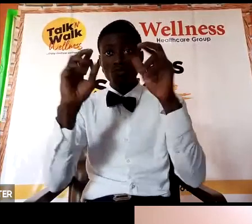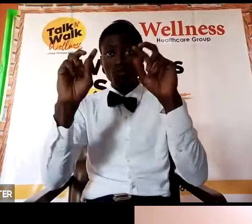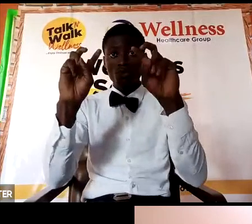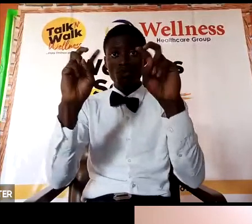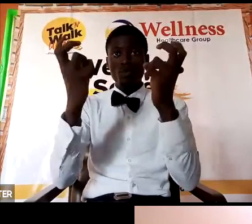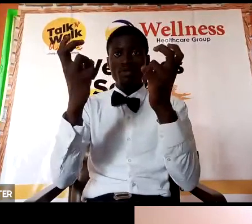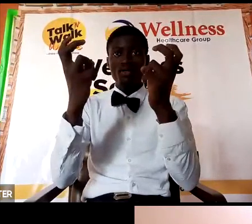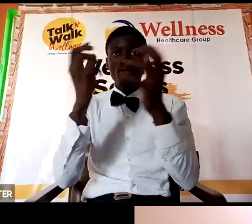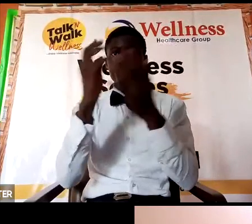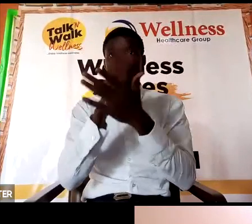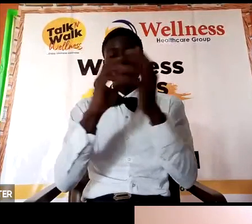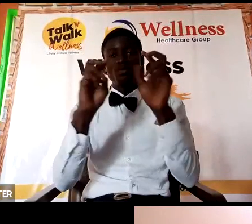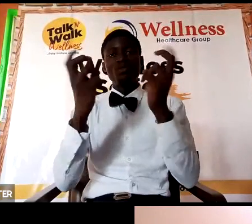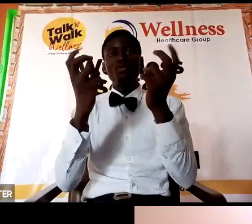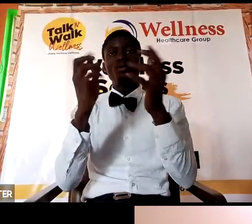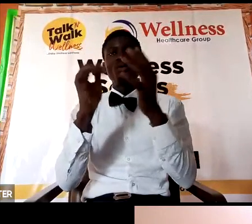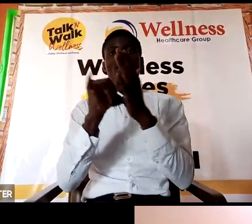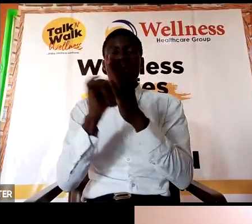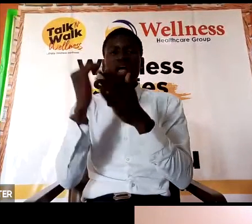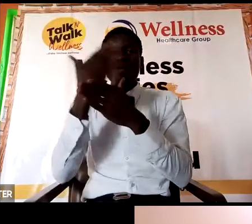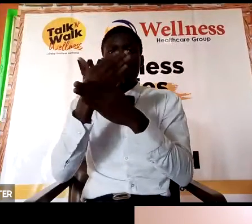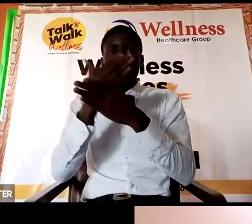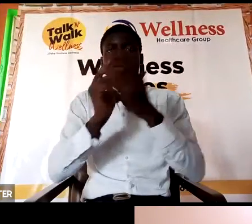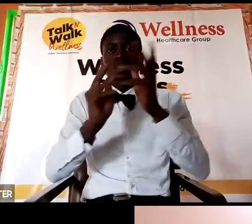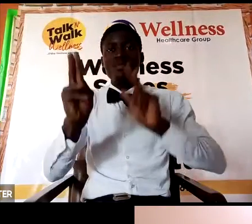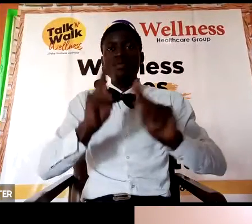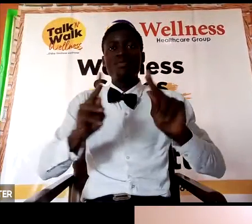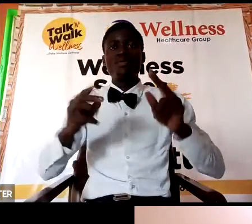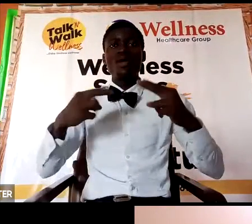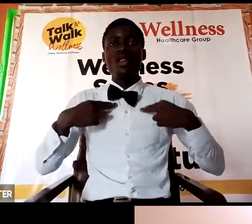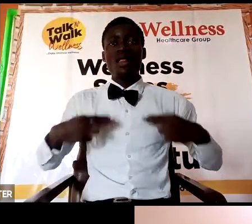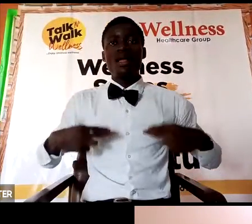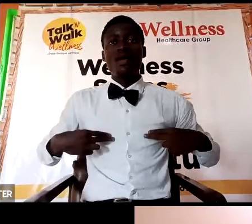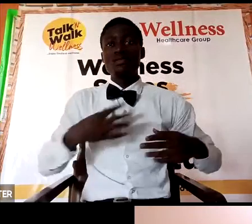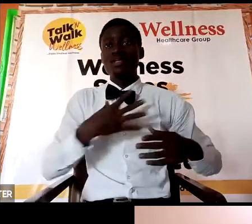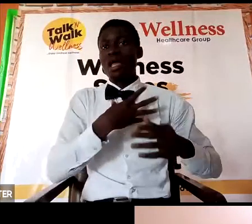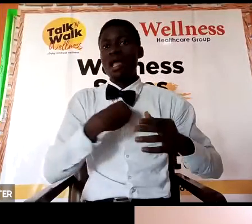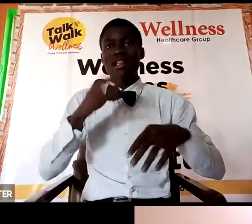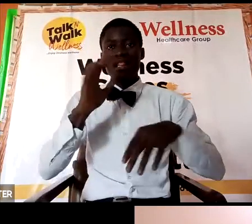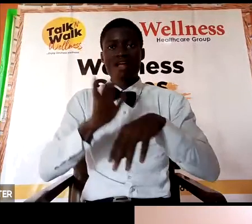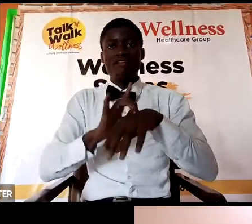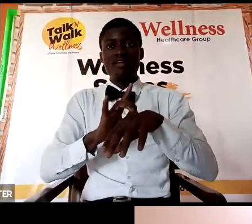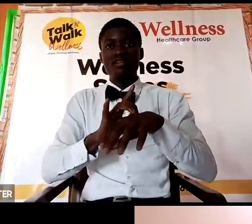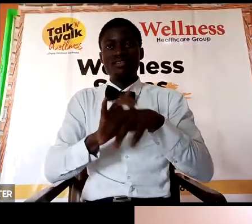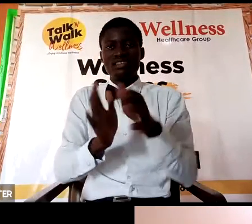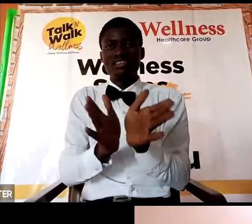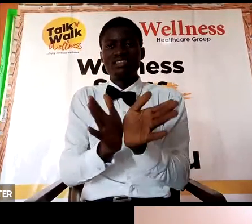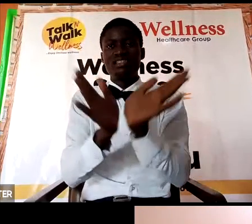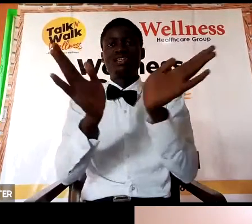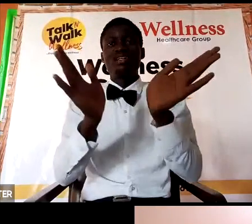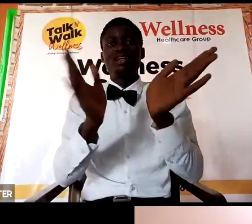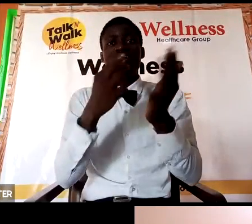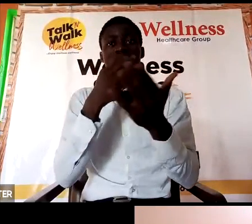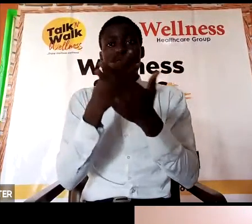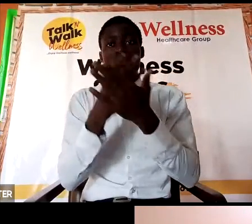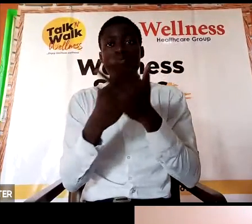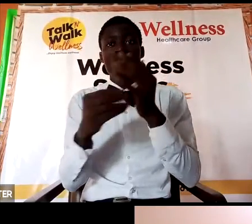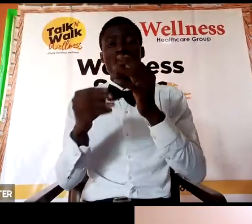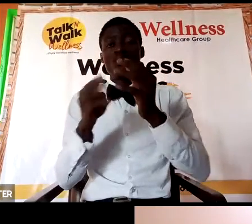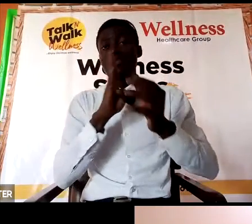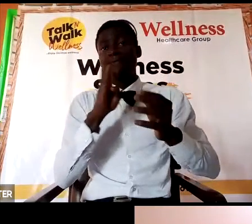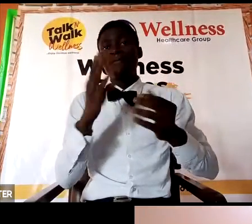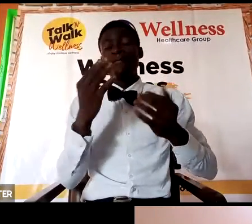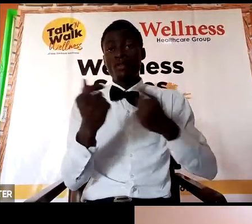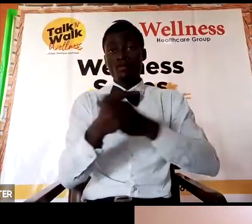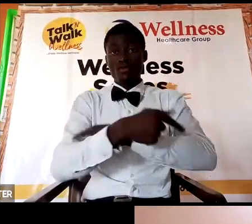bothers people's health and affects their general well-being. So today we're going to be talking about sex and when it is not happening in